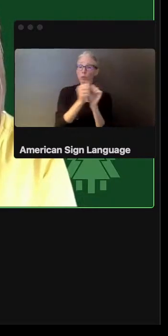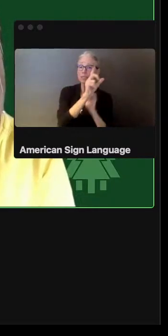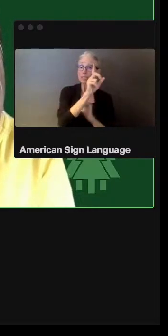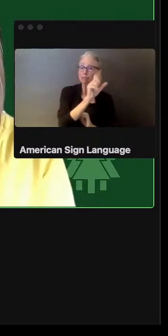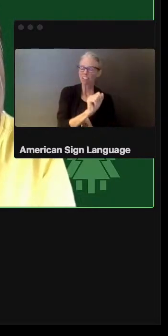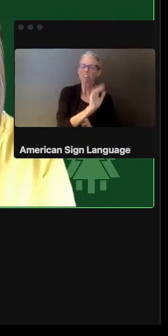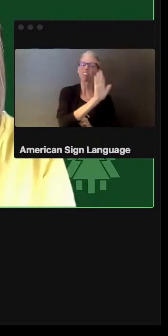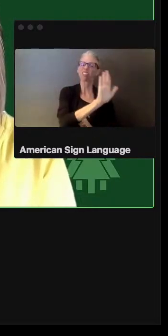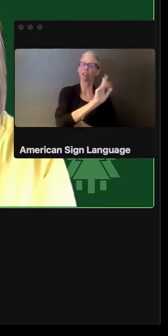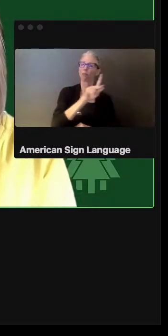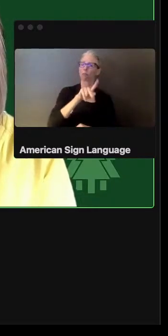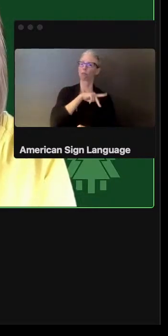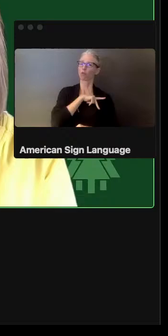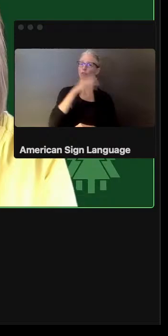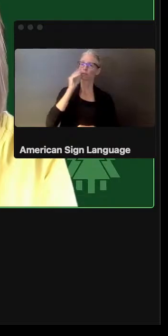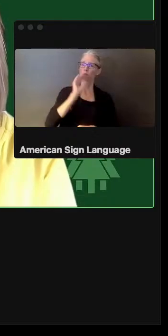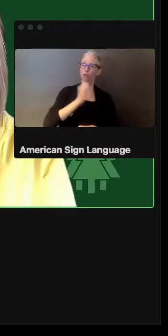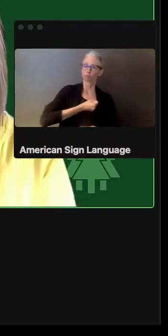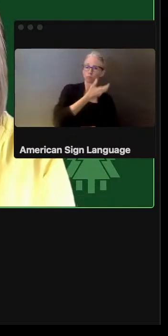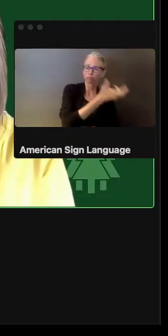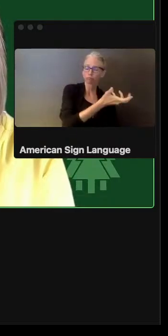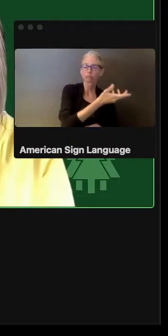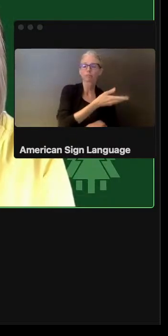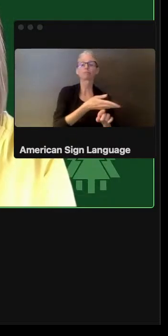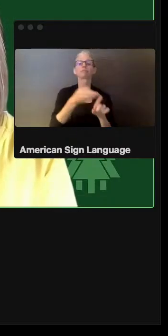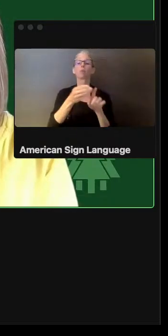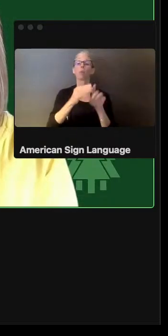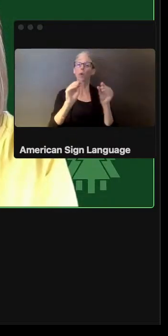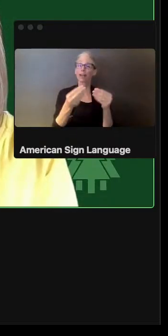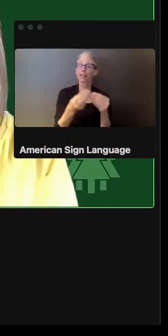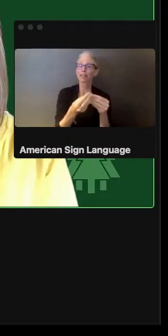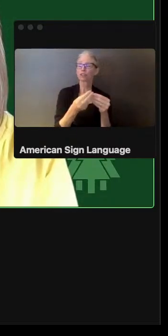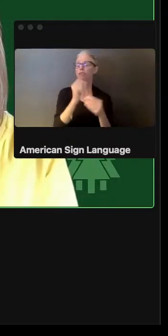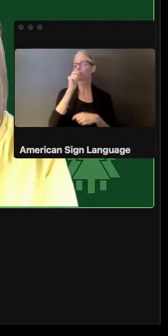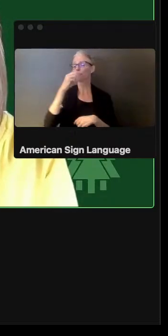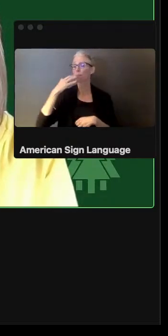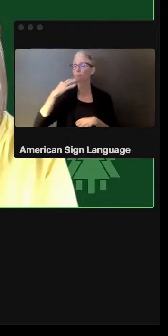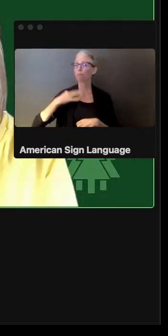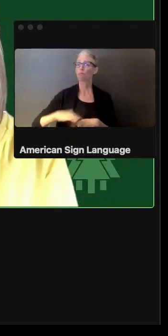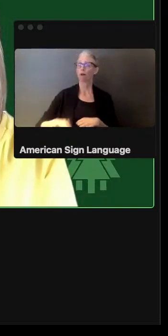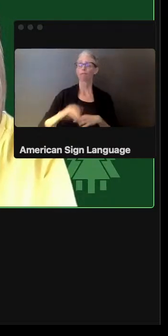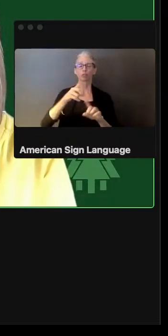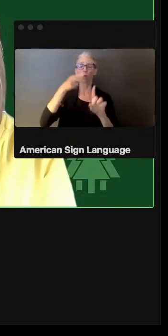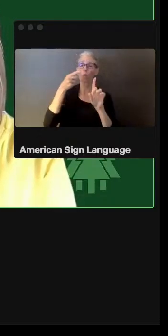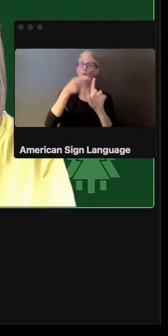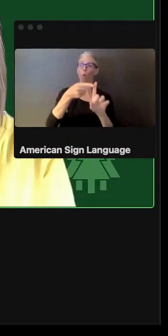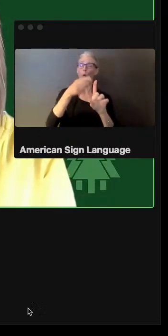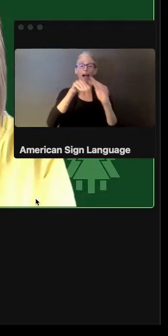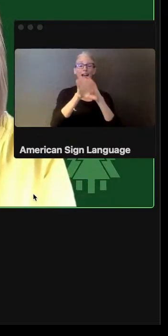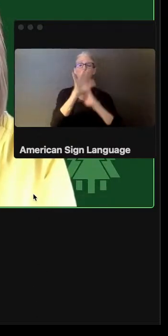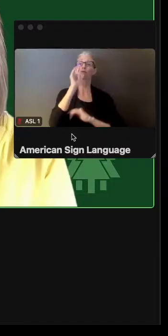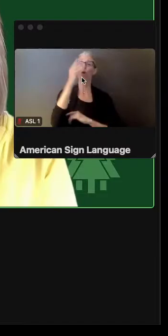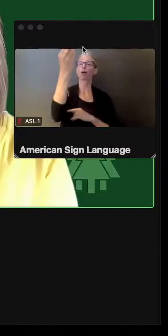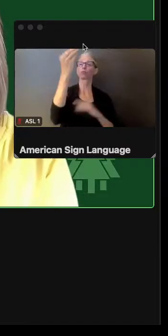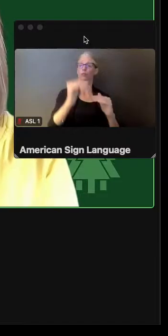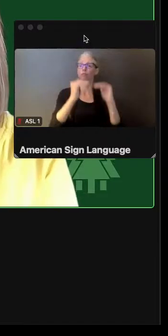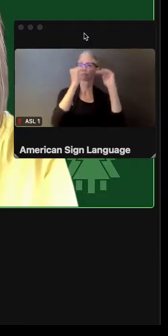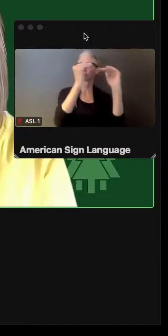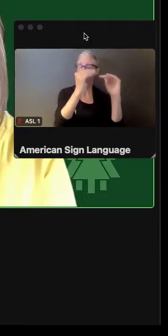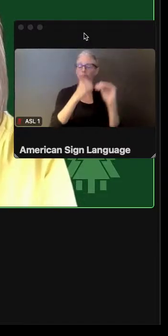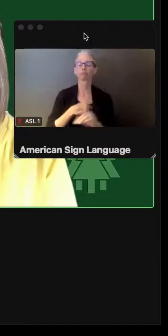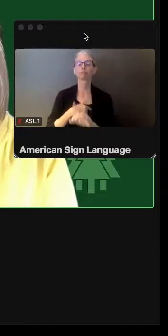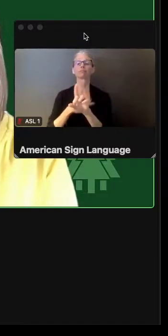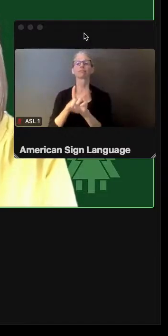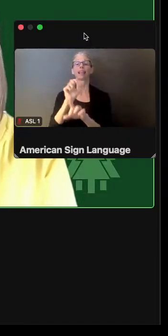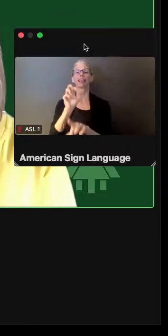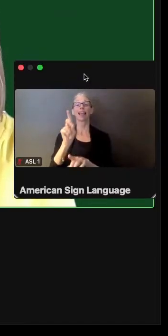nonprofits working to improve access to the outdoors, land managers sharing the work happening at their parks, and